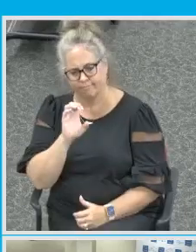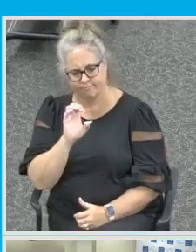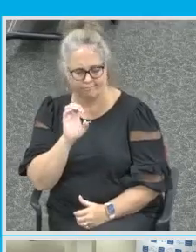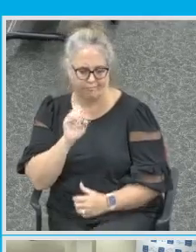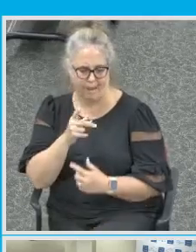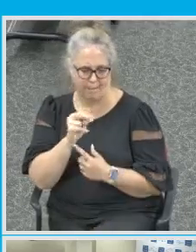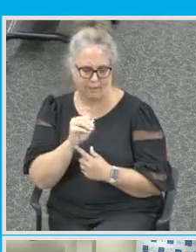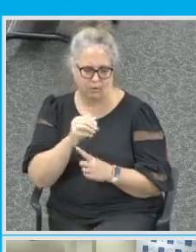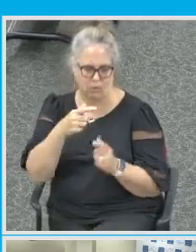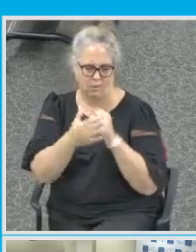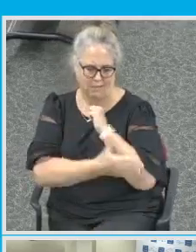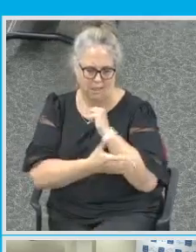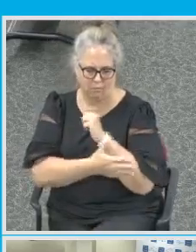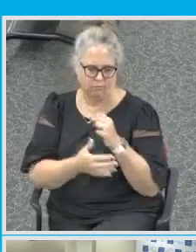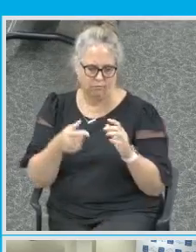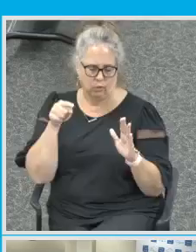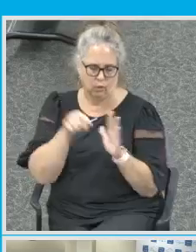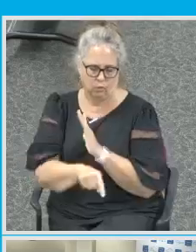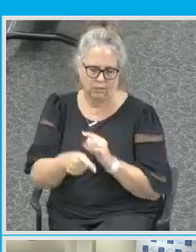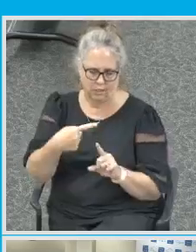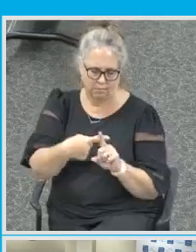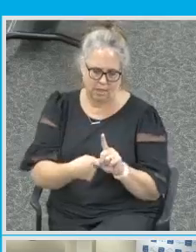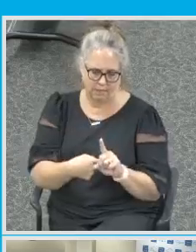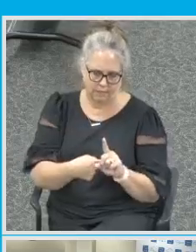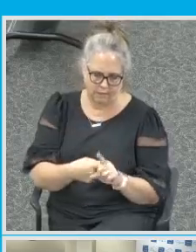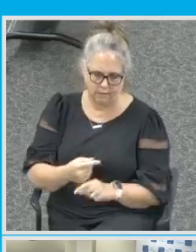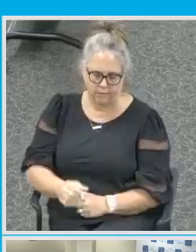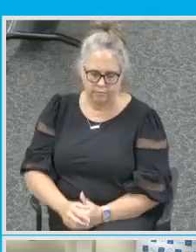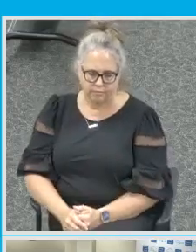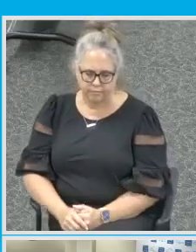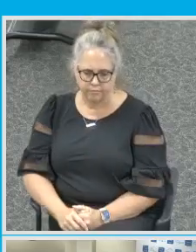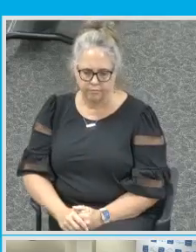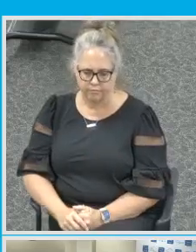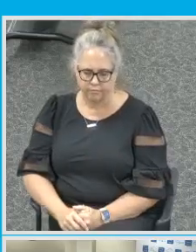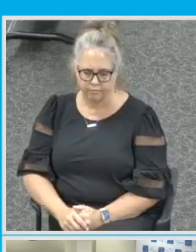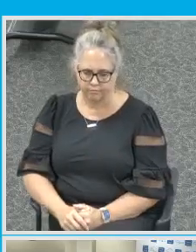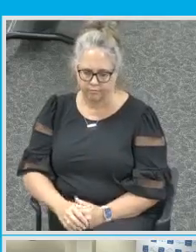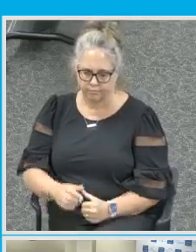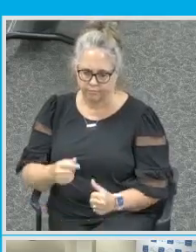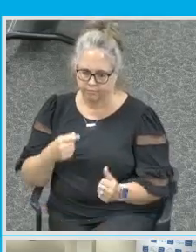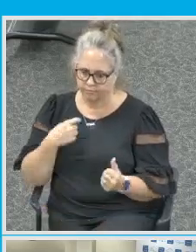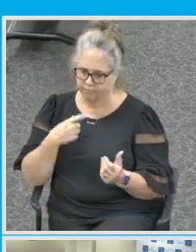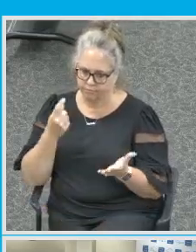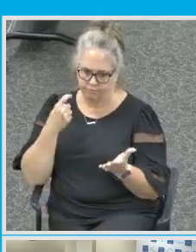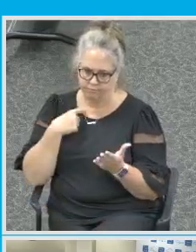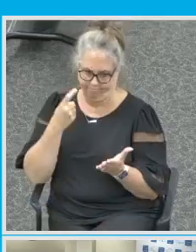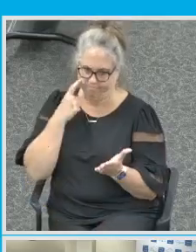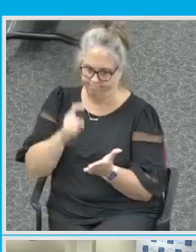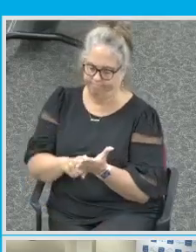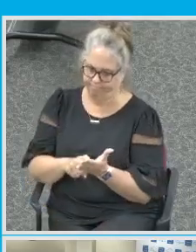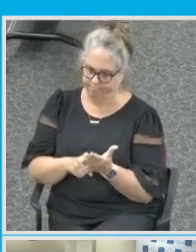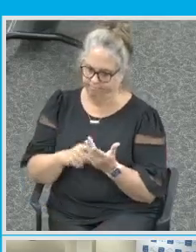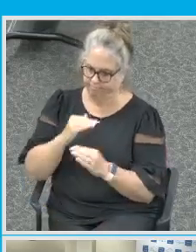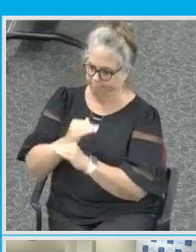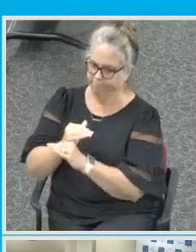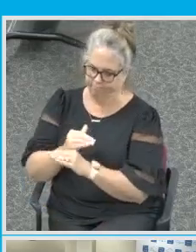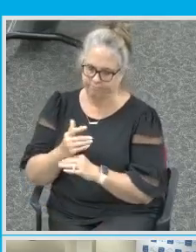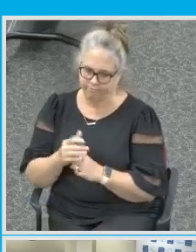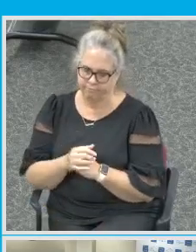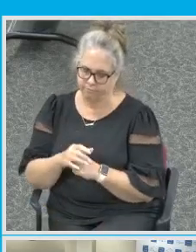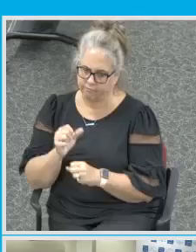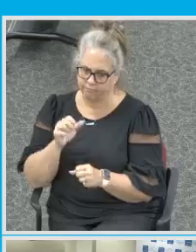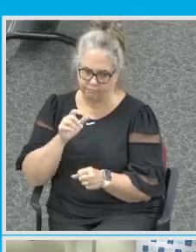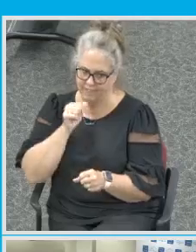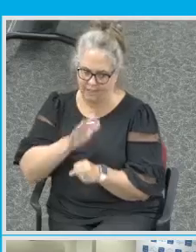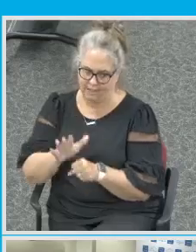Colorado. Number 2, El Paso County Board of Health recognizes that no single suicide prevention effort will be sufficient.